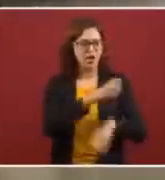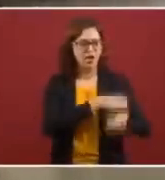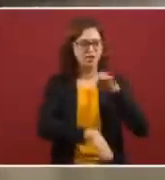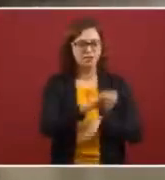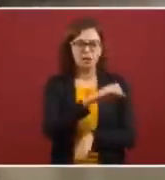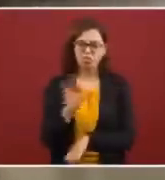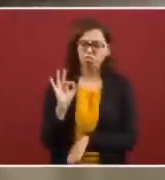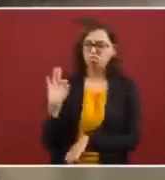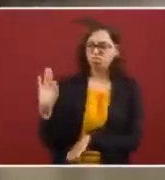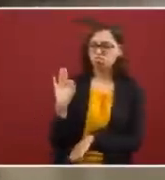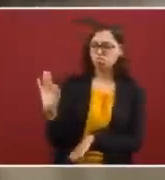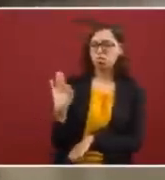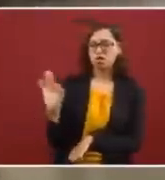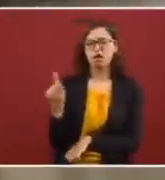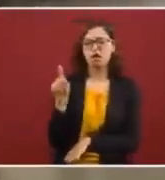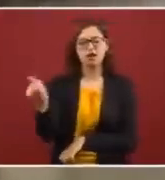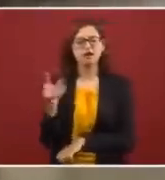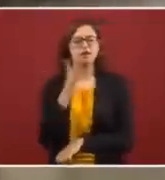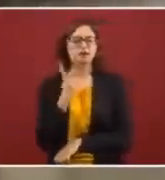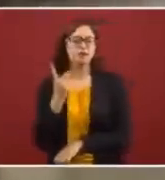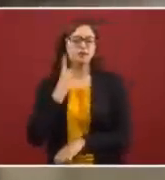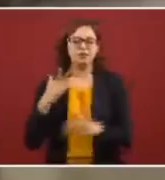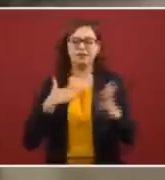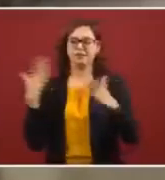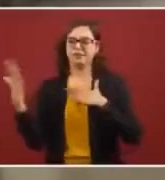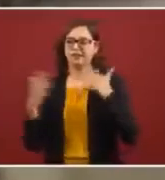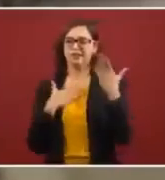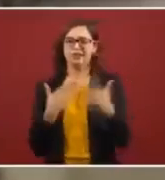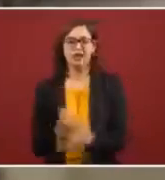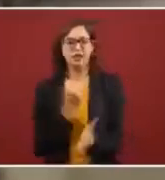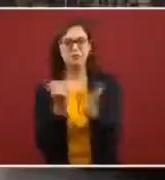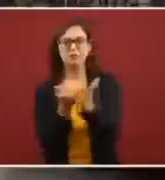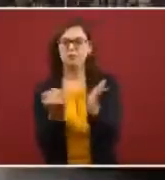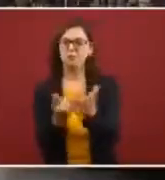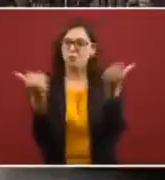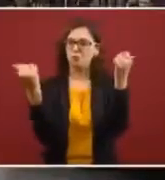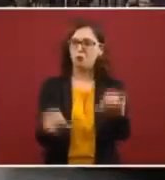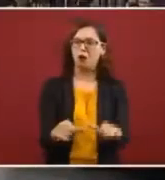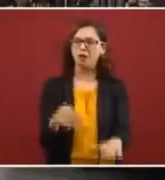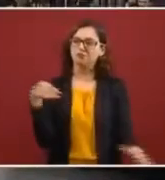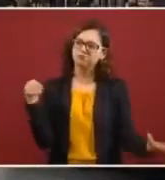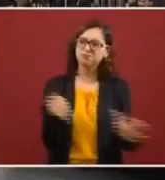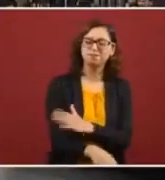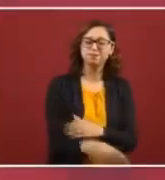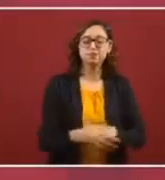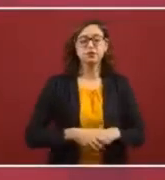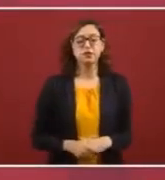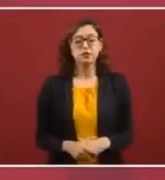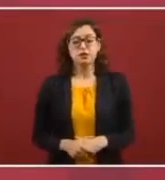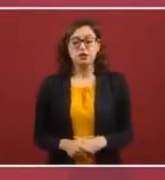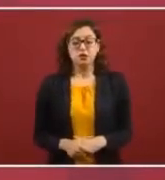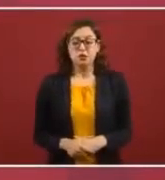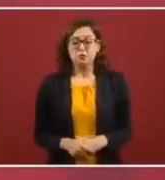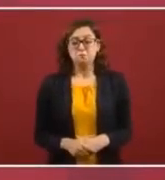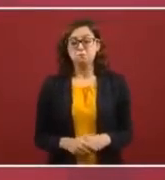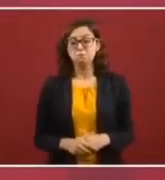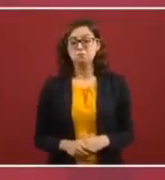alcohol and tobacco tax did not pass because they had relatives and friends that were on the board.